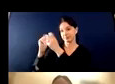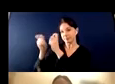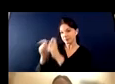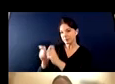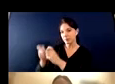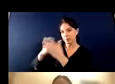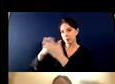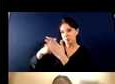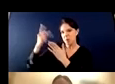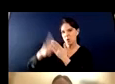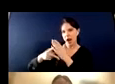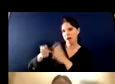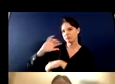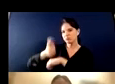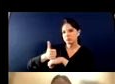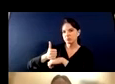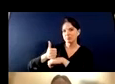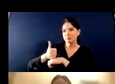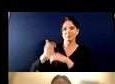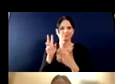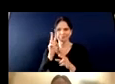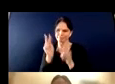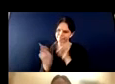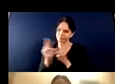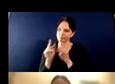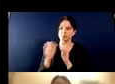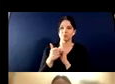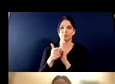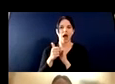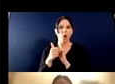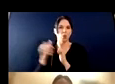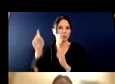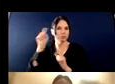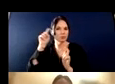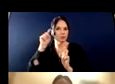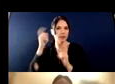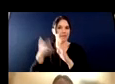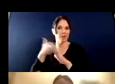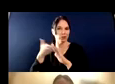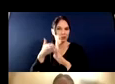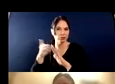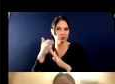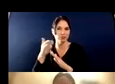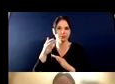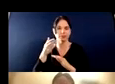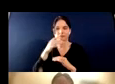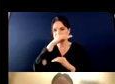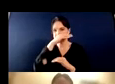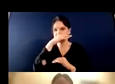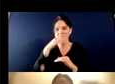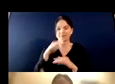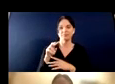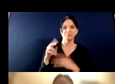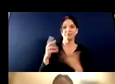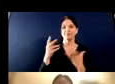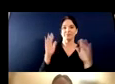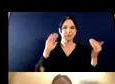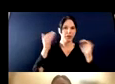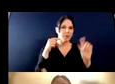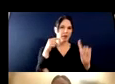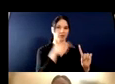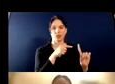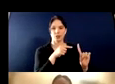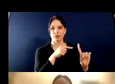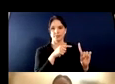see how is the hearing aid functioning compared to the specs, essentially, the manufacturer